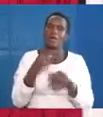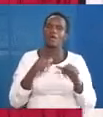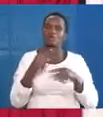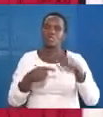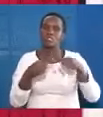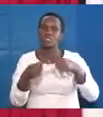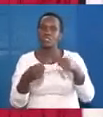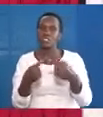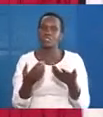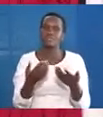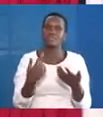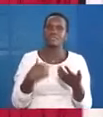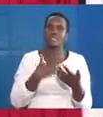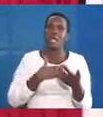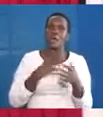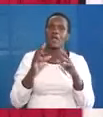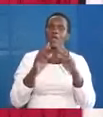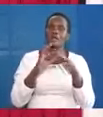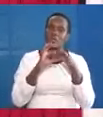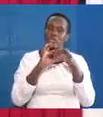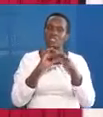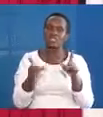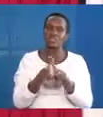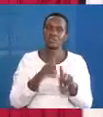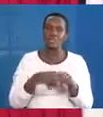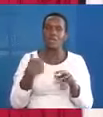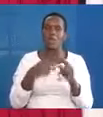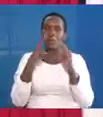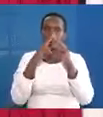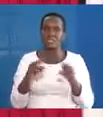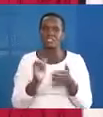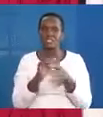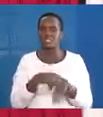our unity, and our peace.